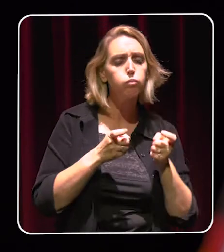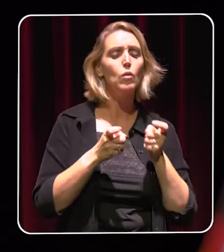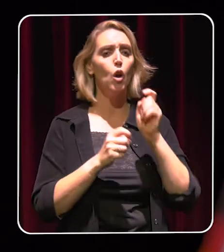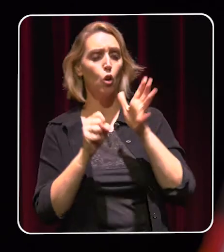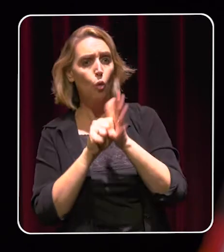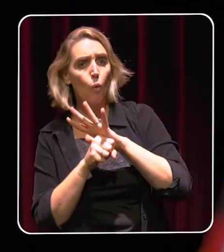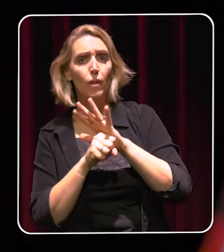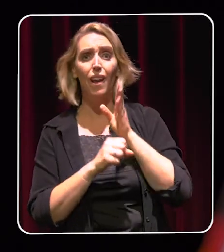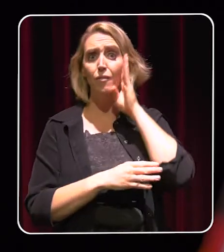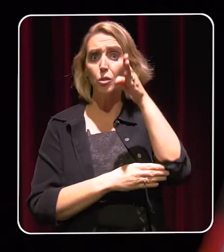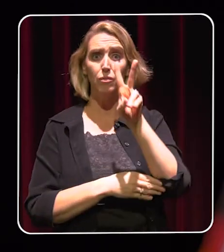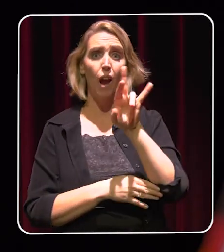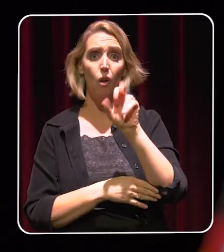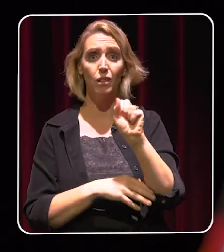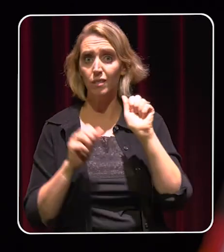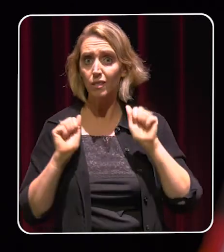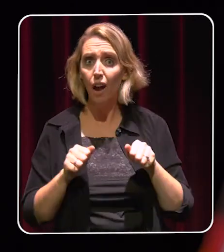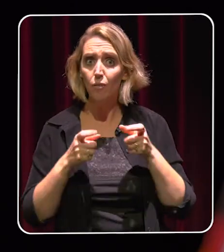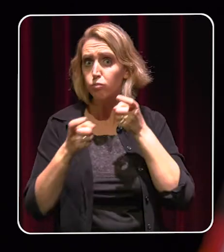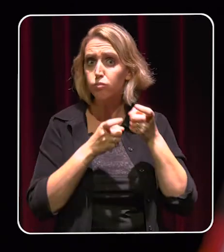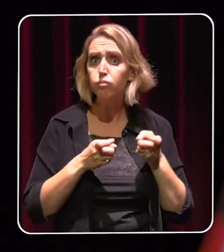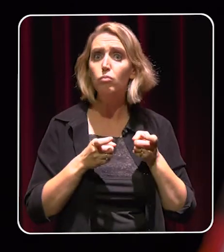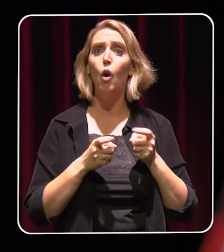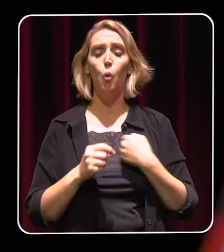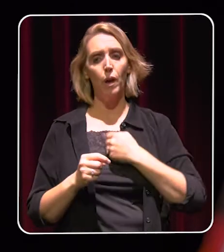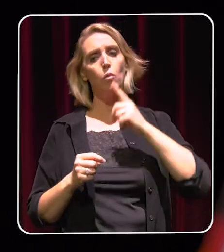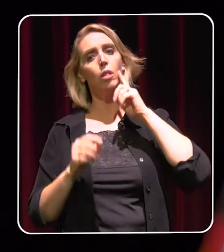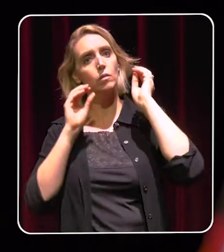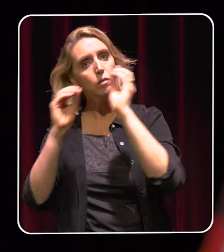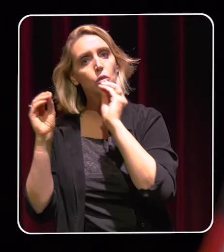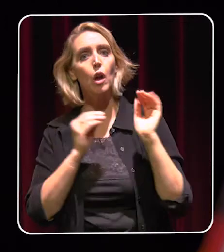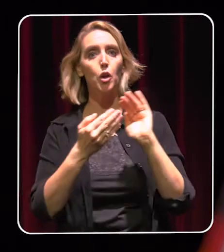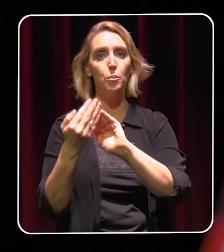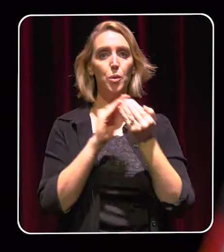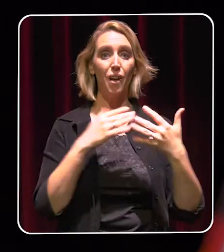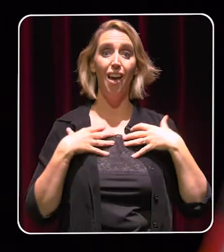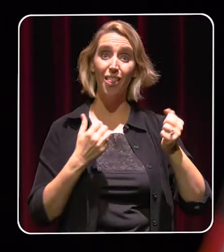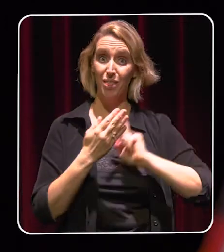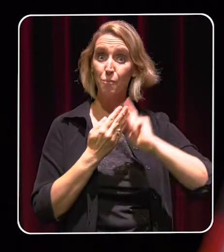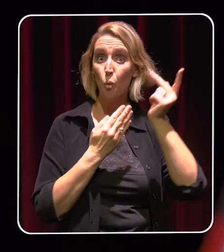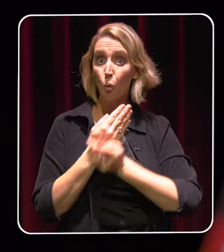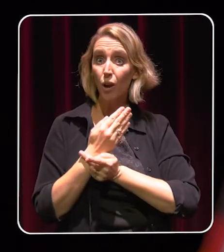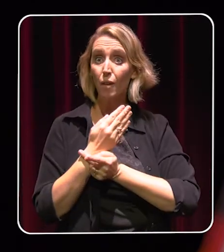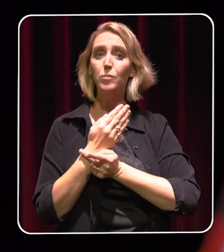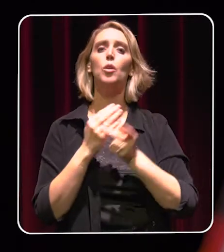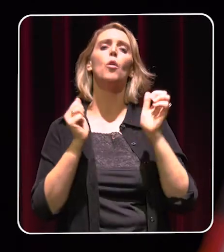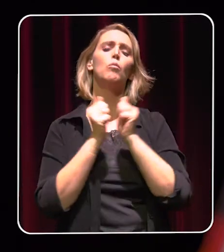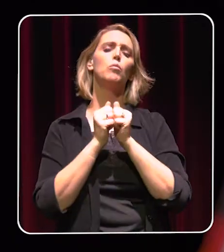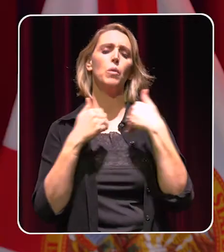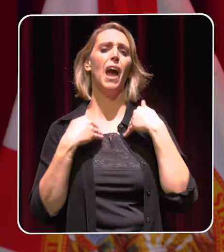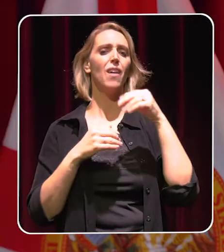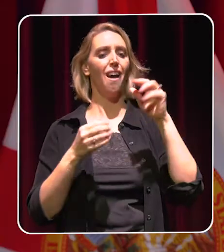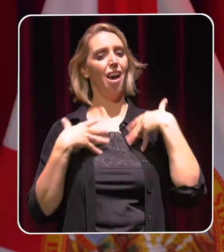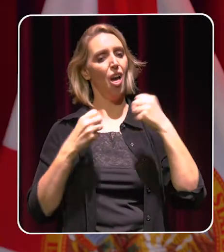future viruses. We continue to find ways to engage and educate our community with healthy programming through our Healthy St.